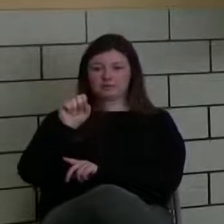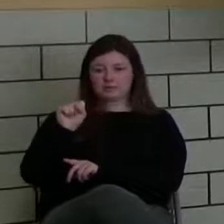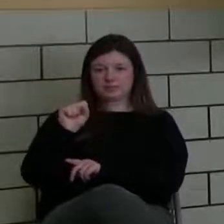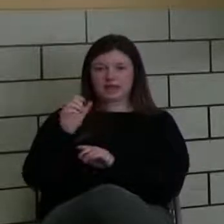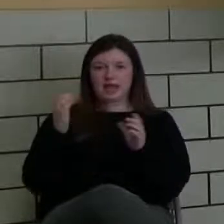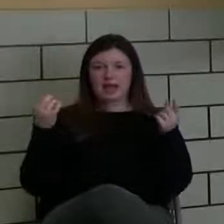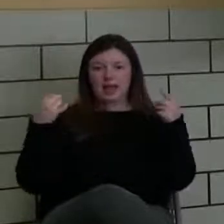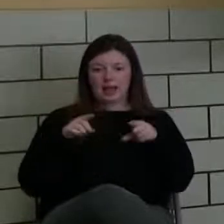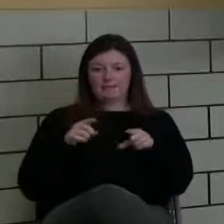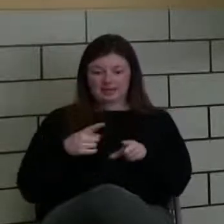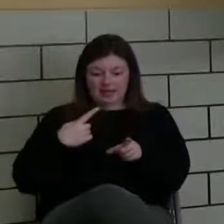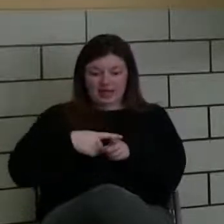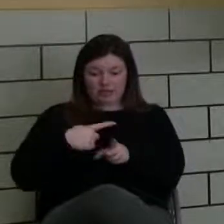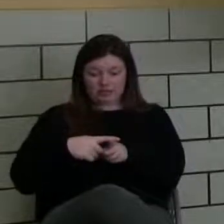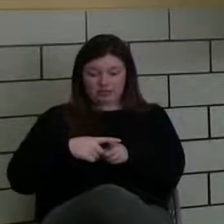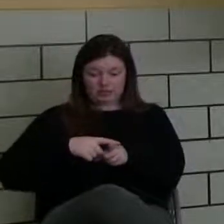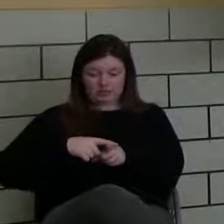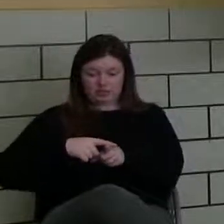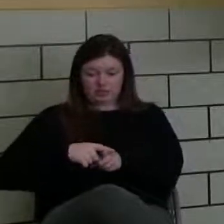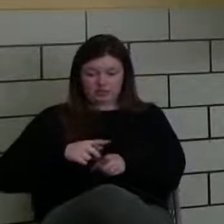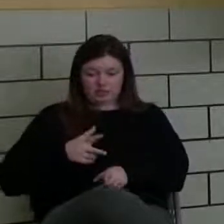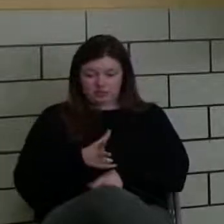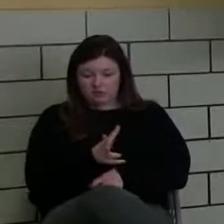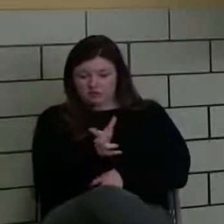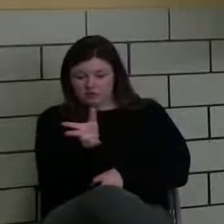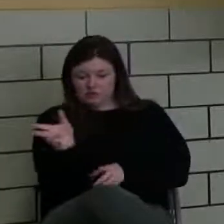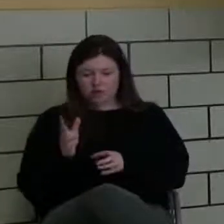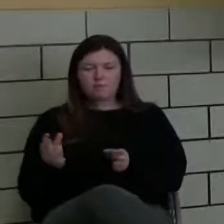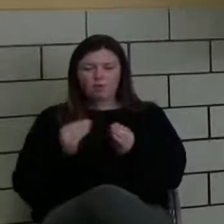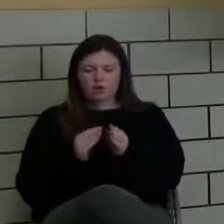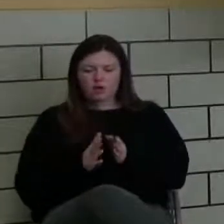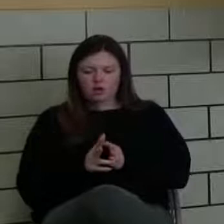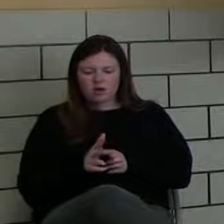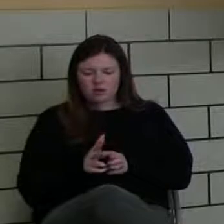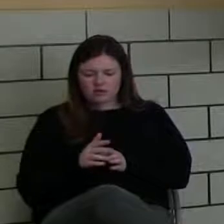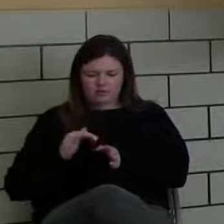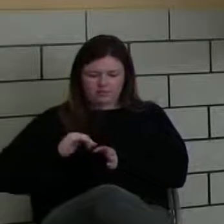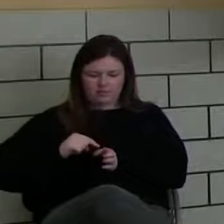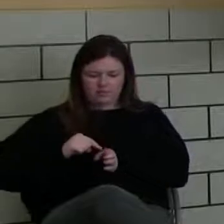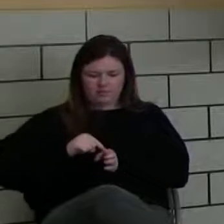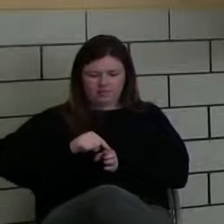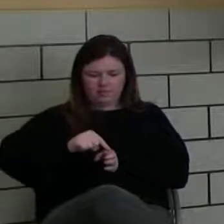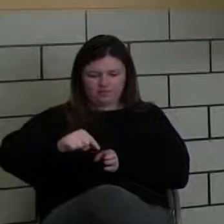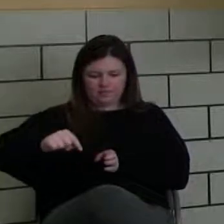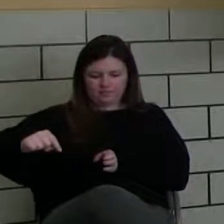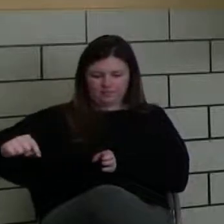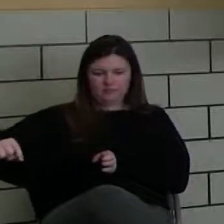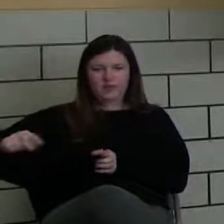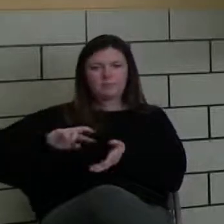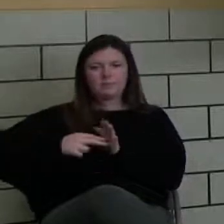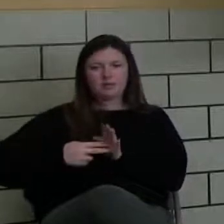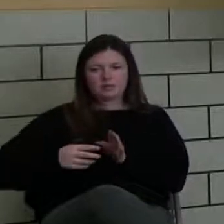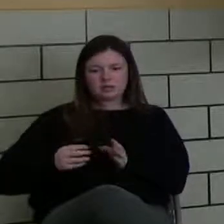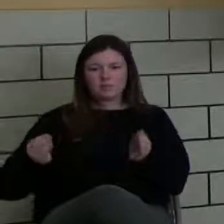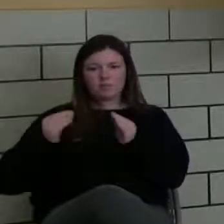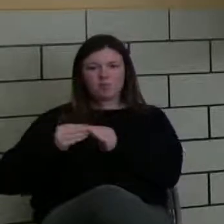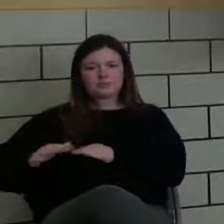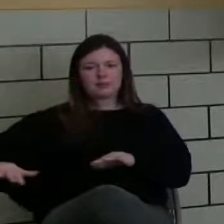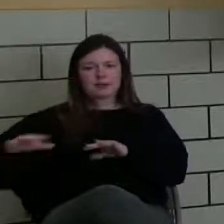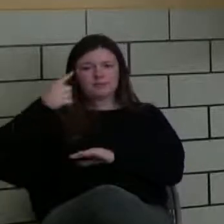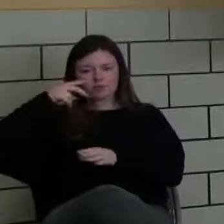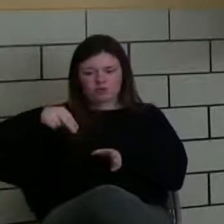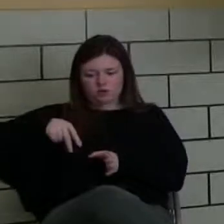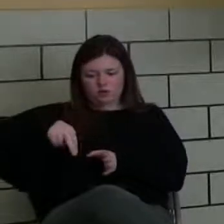really create this sort of safer moment with shorter crosswalks, high visibility because of all the